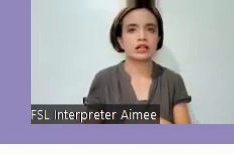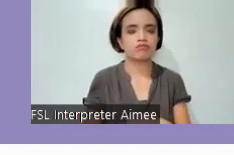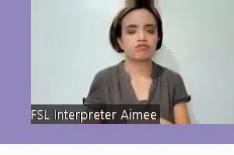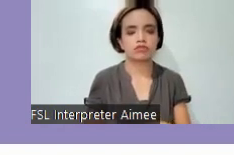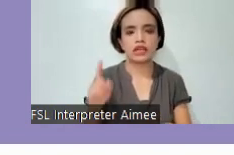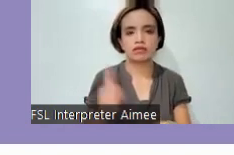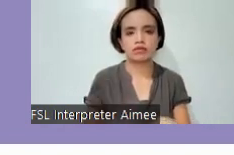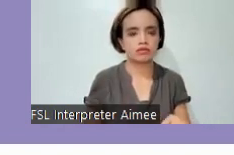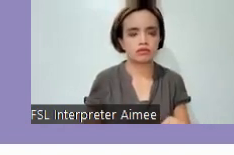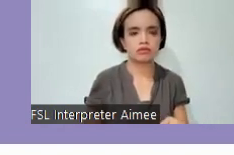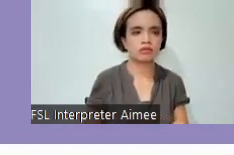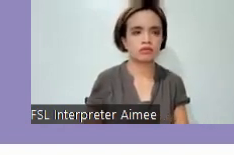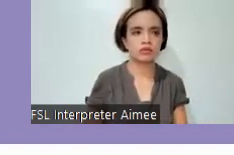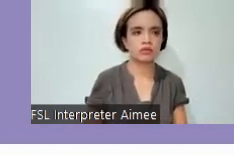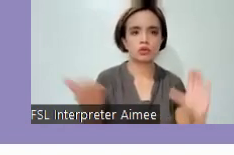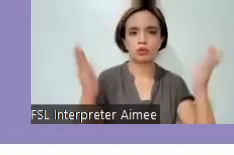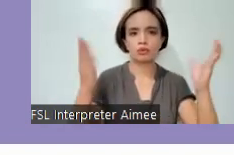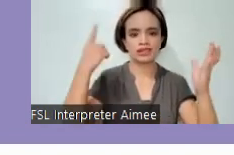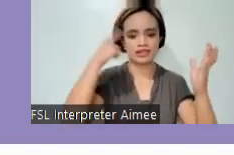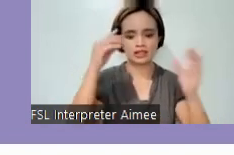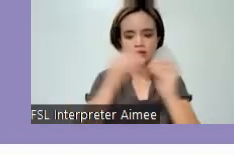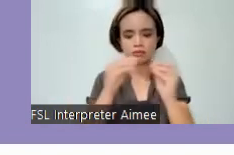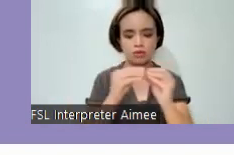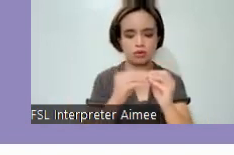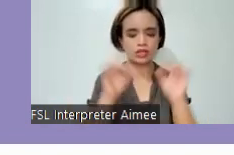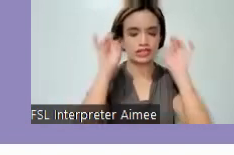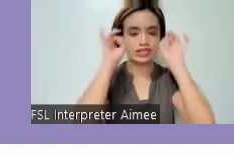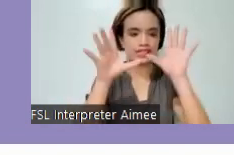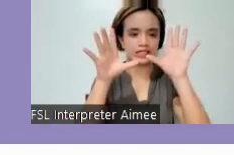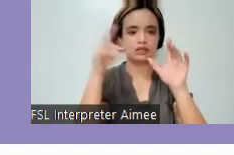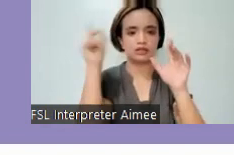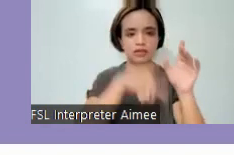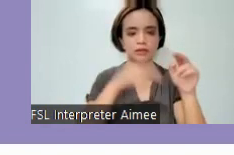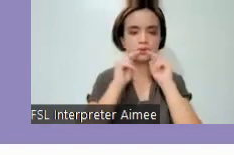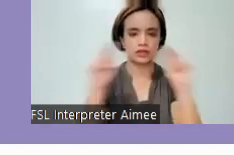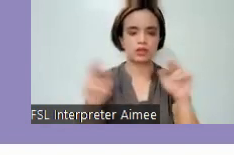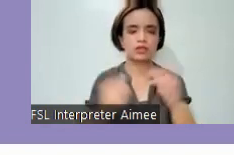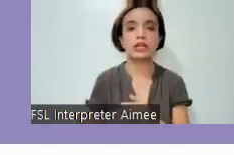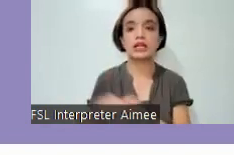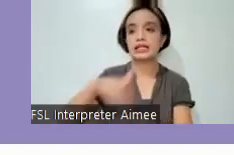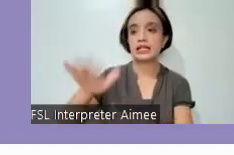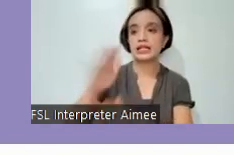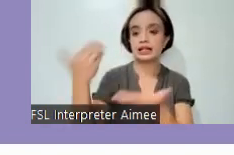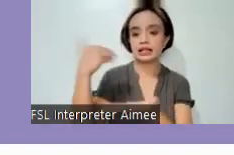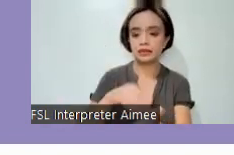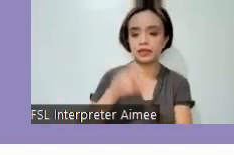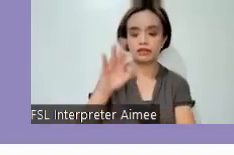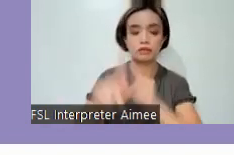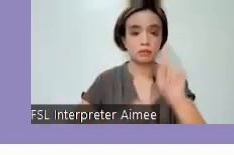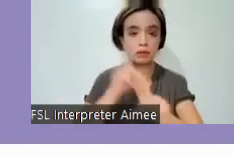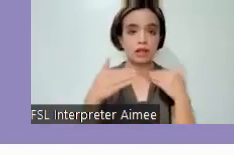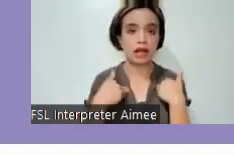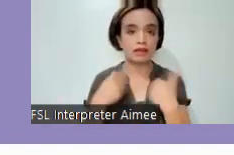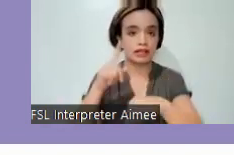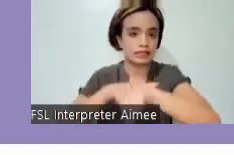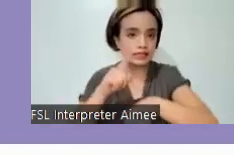analytic thinking that makes them more susceptible to fake news. They reiterated that when people are given time